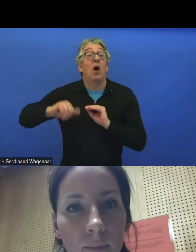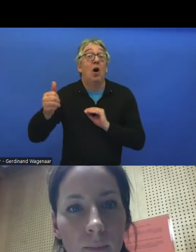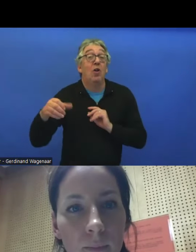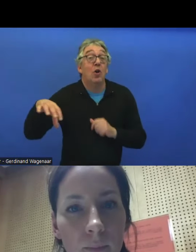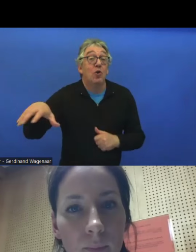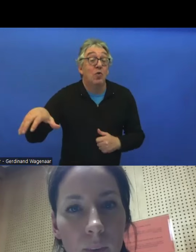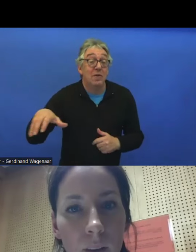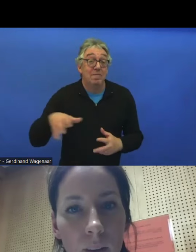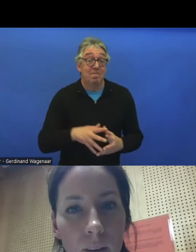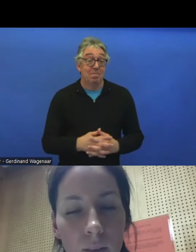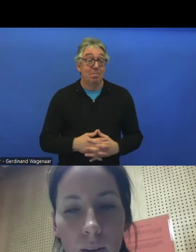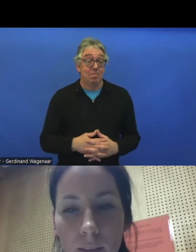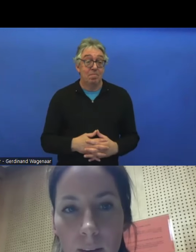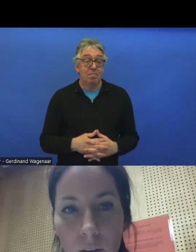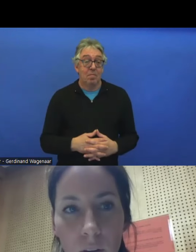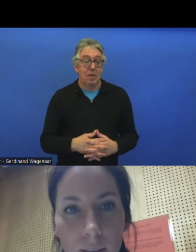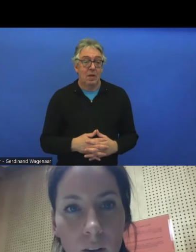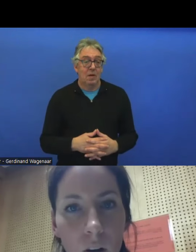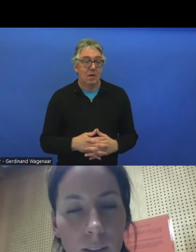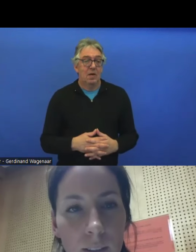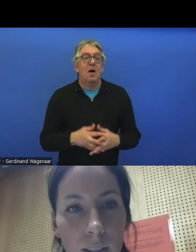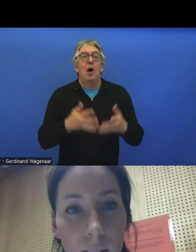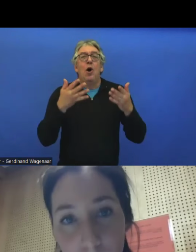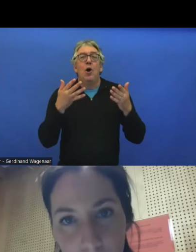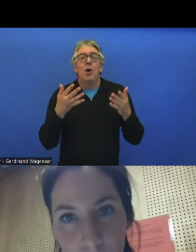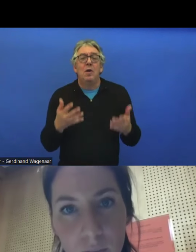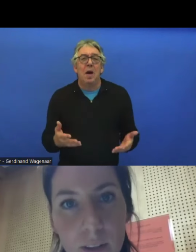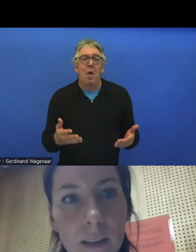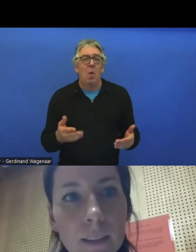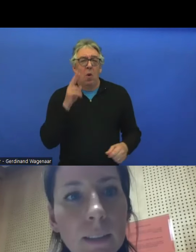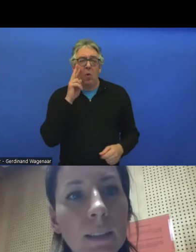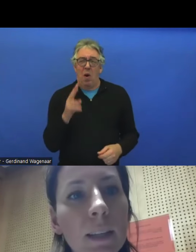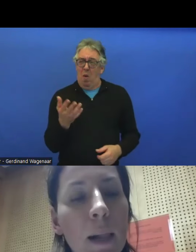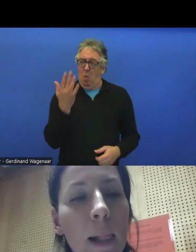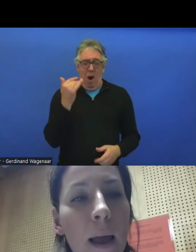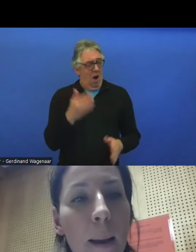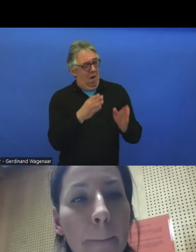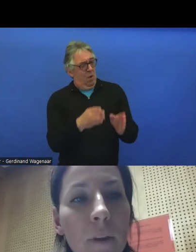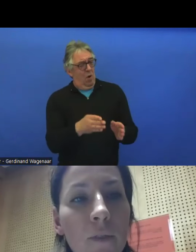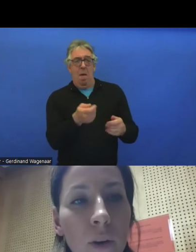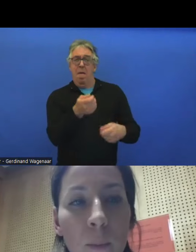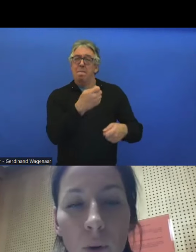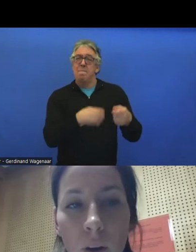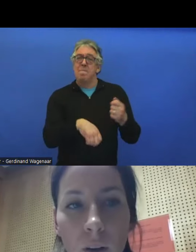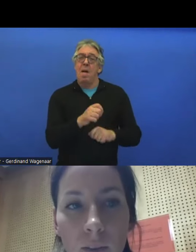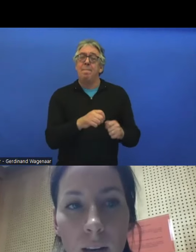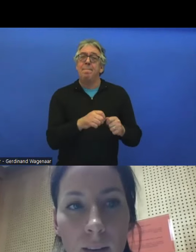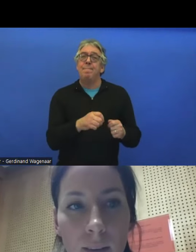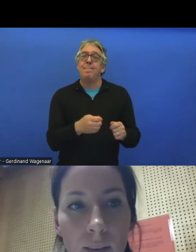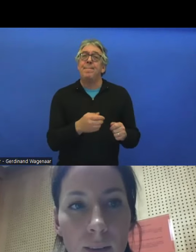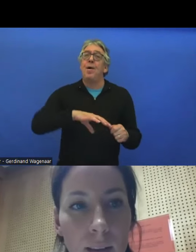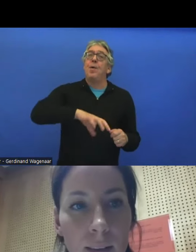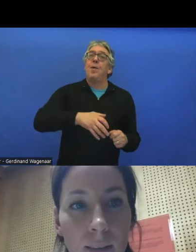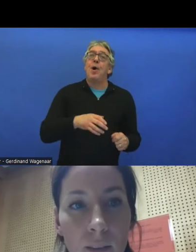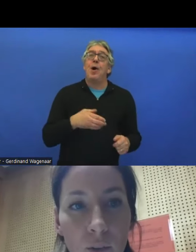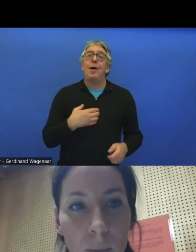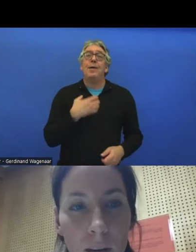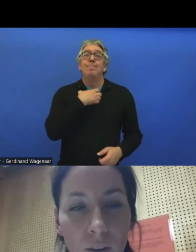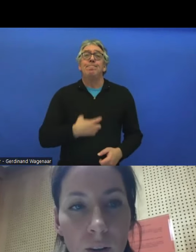So let's now look at the causes, the key causes of statelessness. A very important cause of statelessness